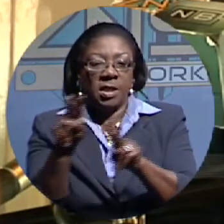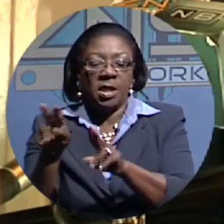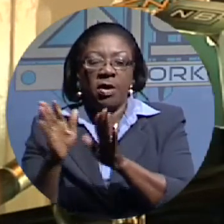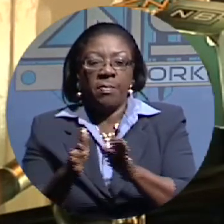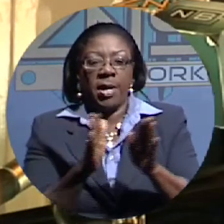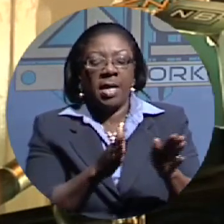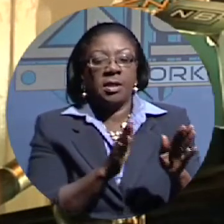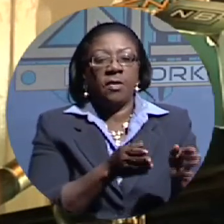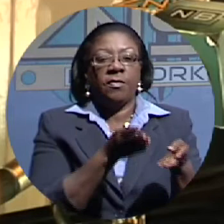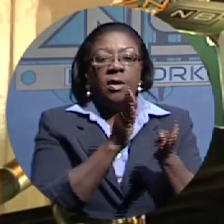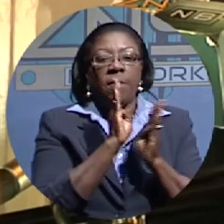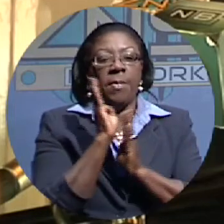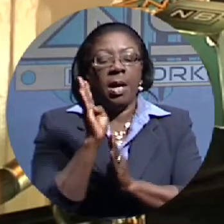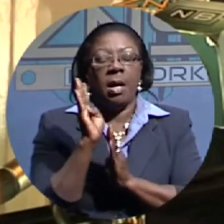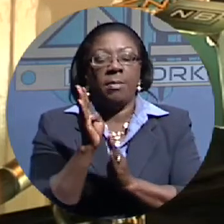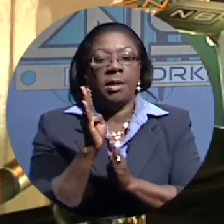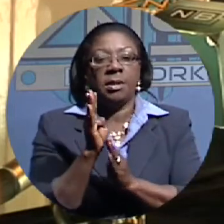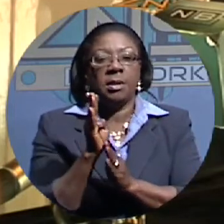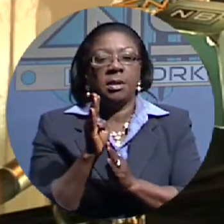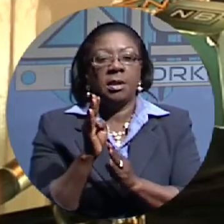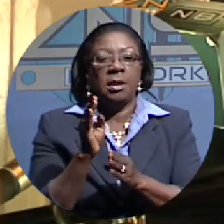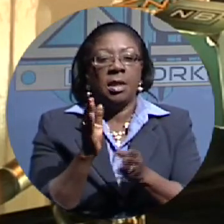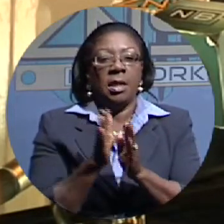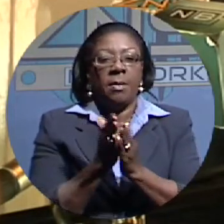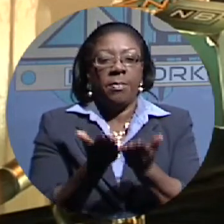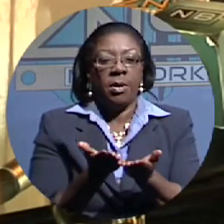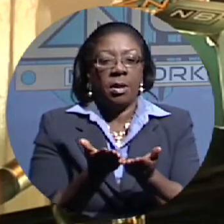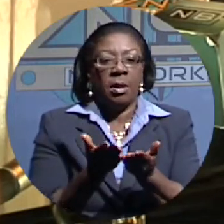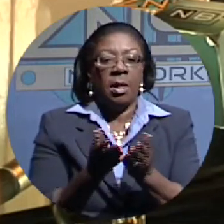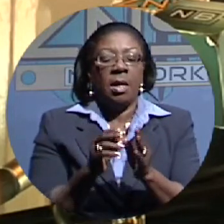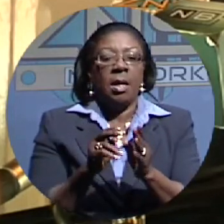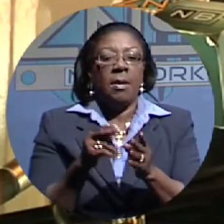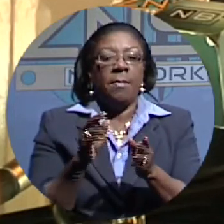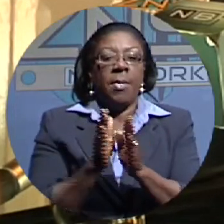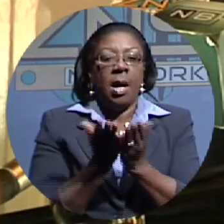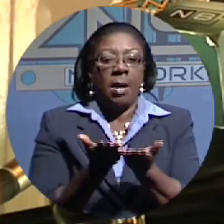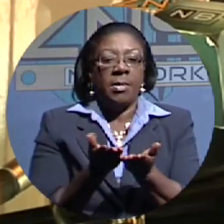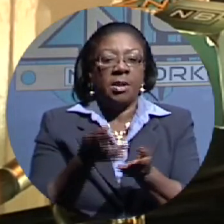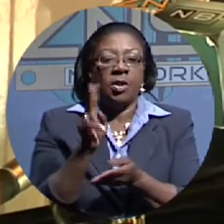Bahamas entitled Bahamas 2020 Vision.